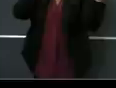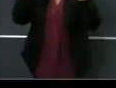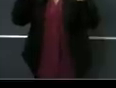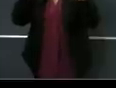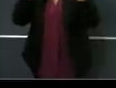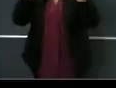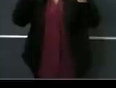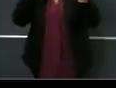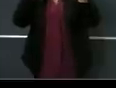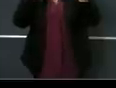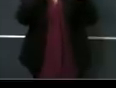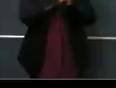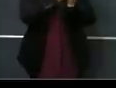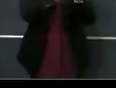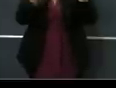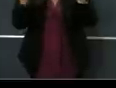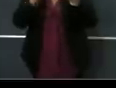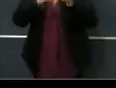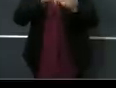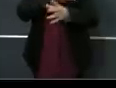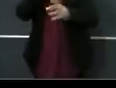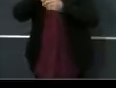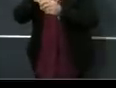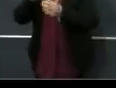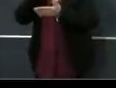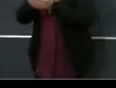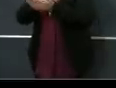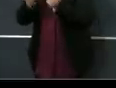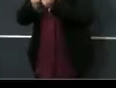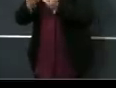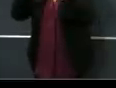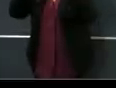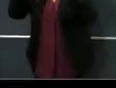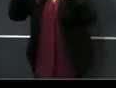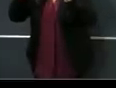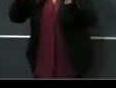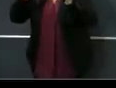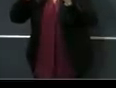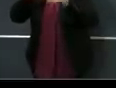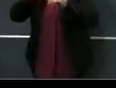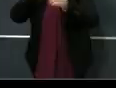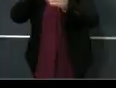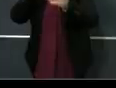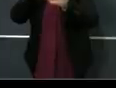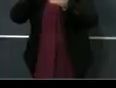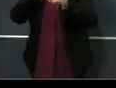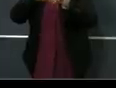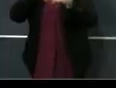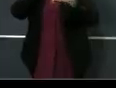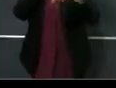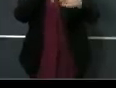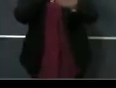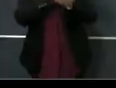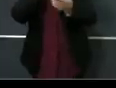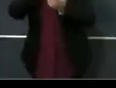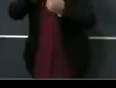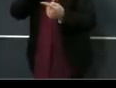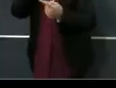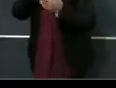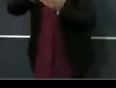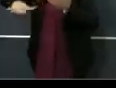will continue to respond to that call even after today. I want to thank the first partner for her